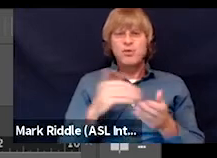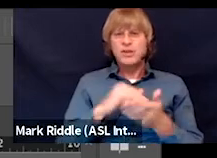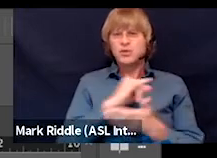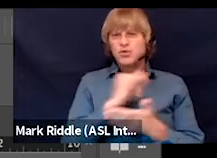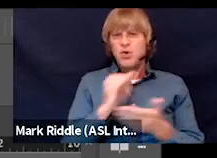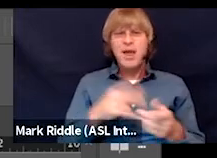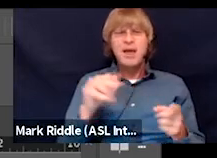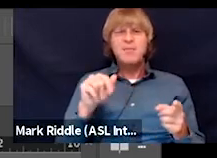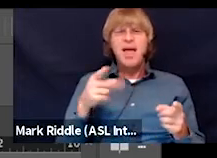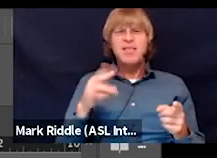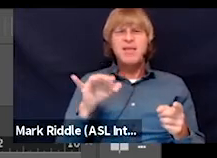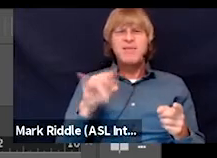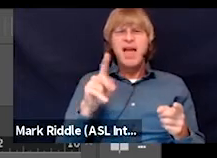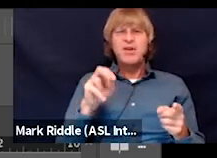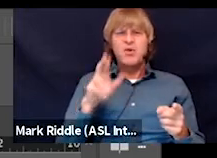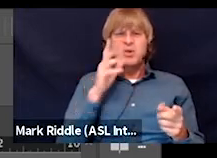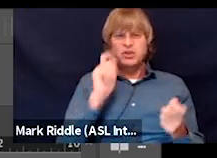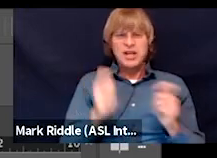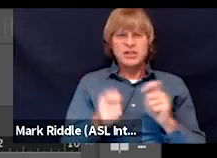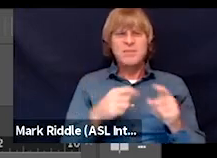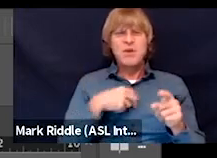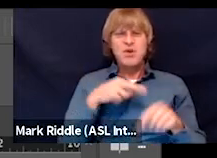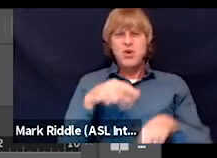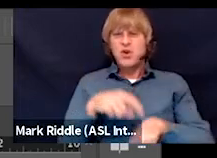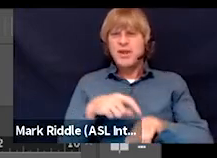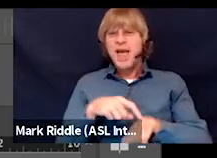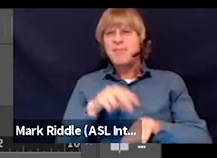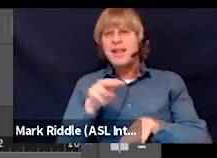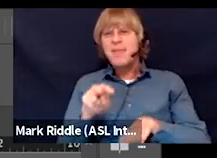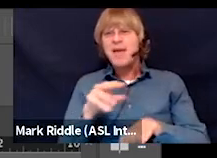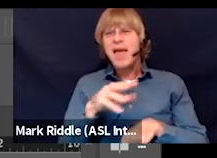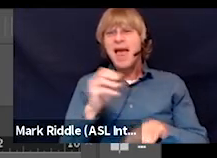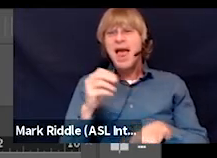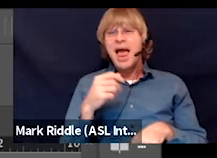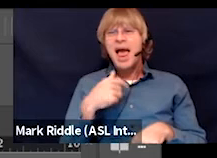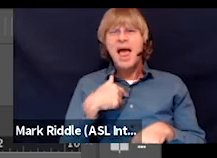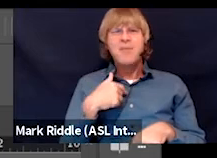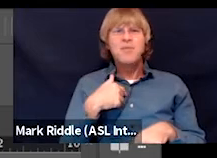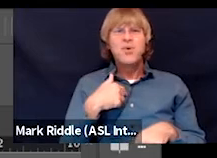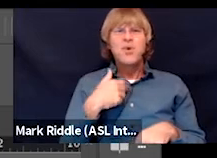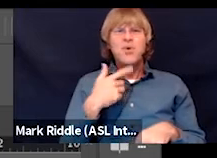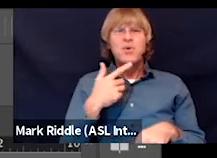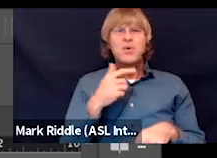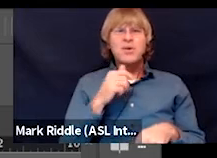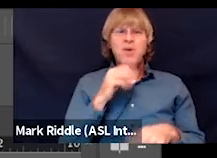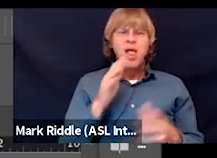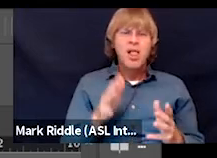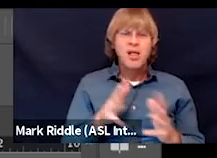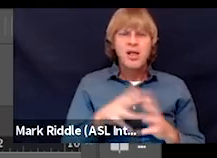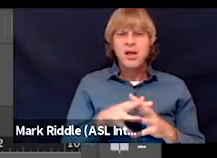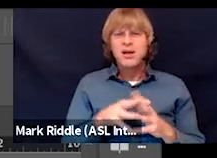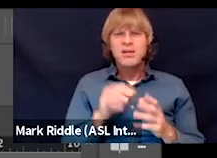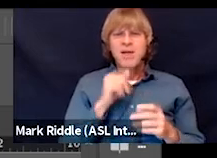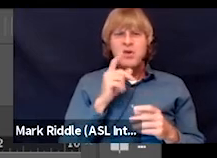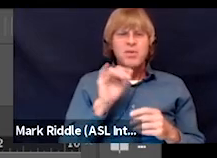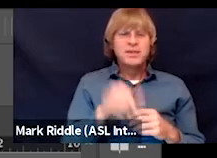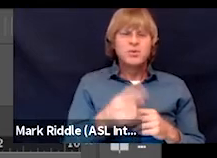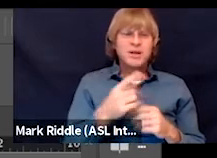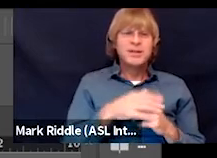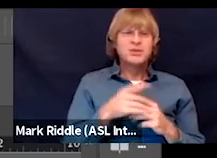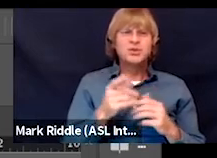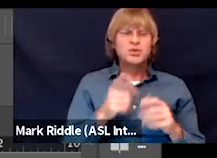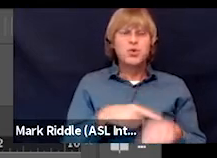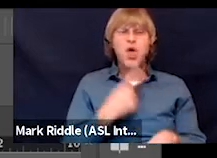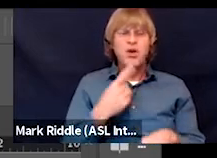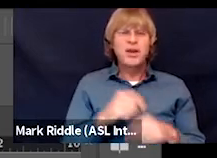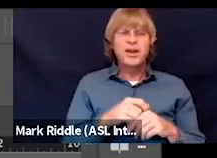it. Pathfinder will change that. I'm looking at the time and I'm gonna not going to do this one. That's too